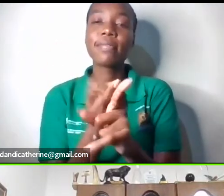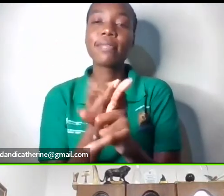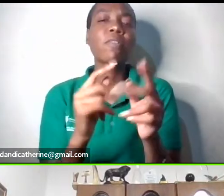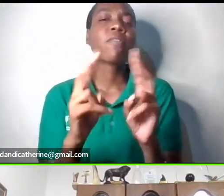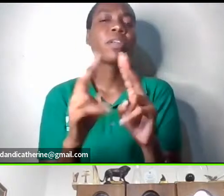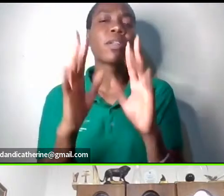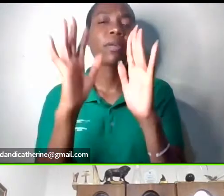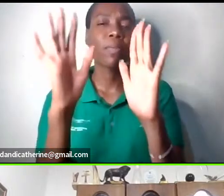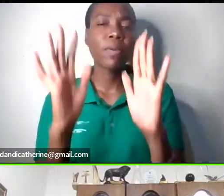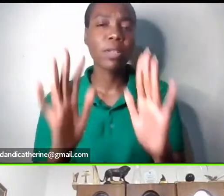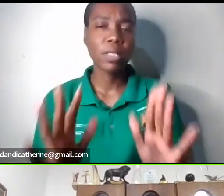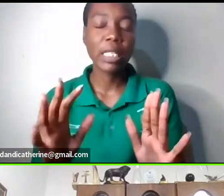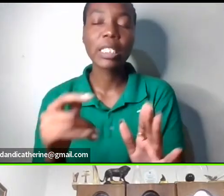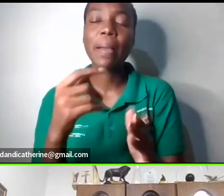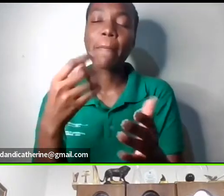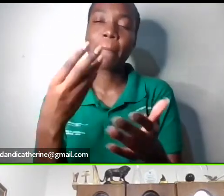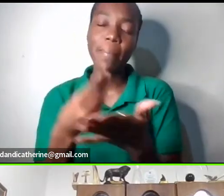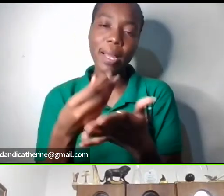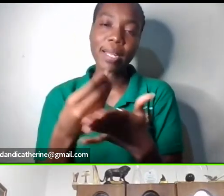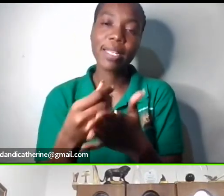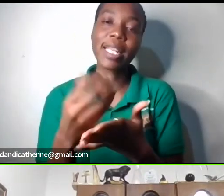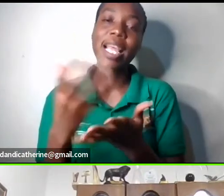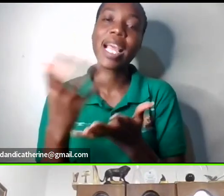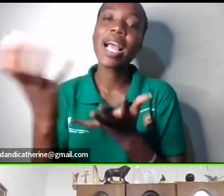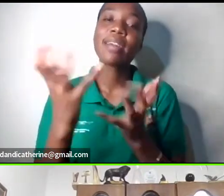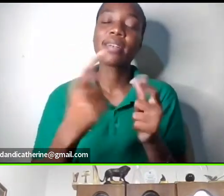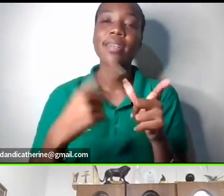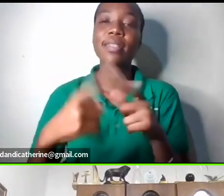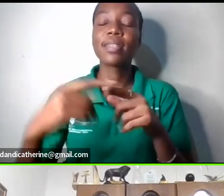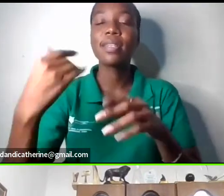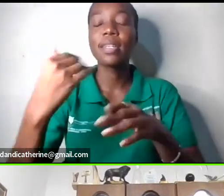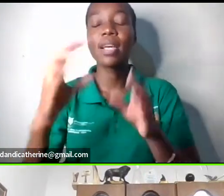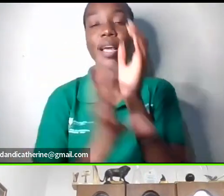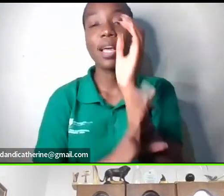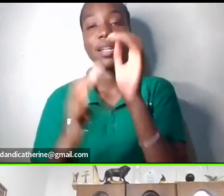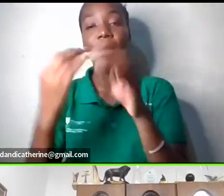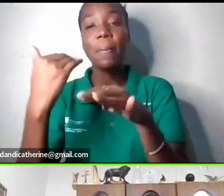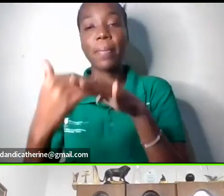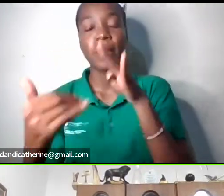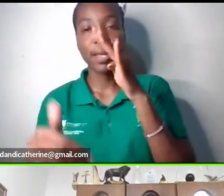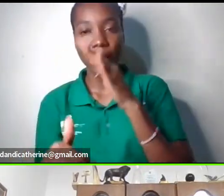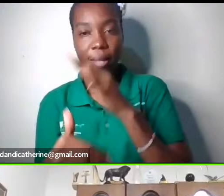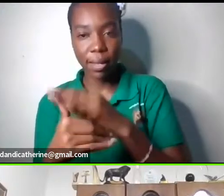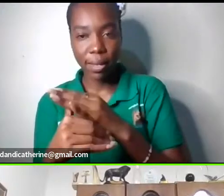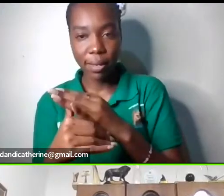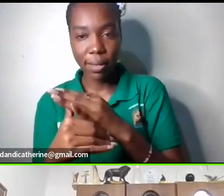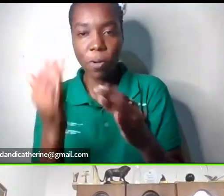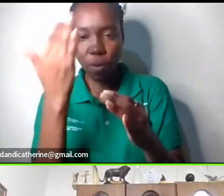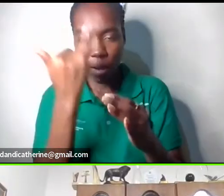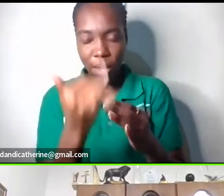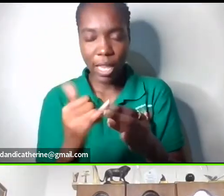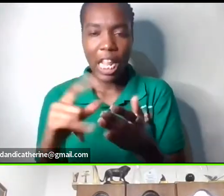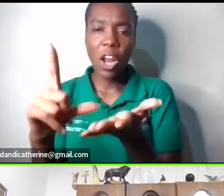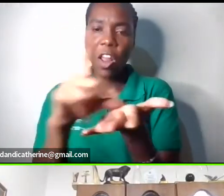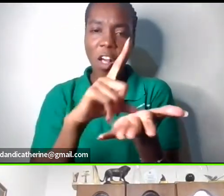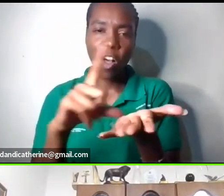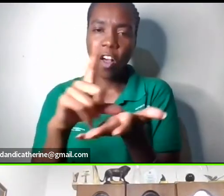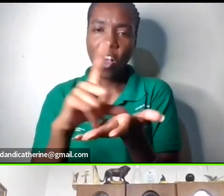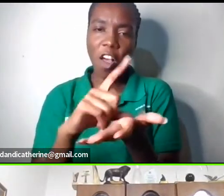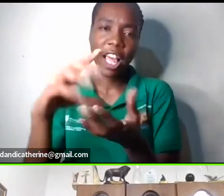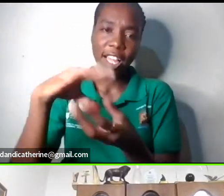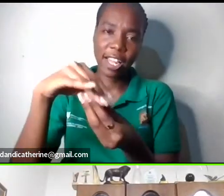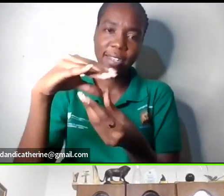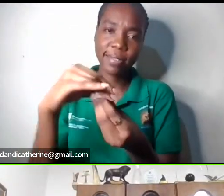money to build this country. And one of the reasons why it is important is that it is local currency. Therefore, we